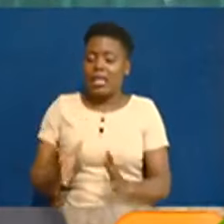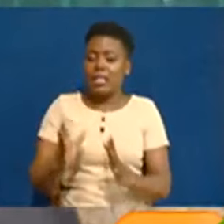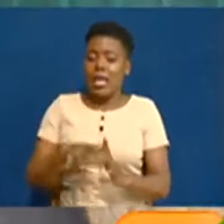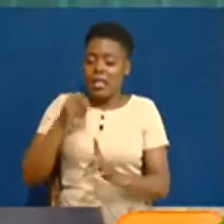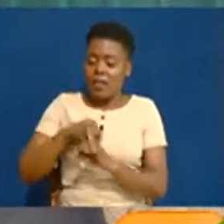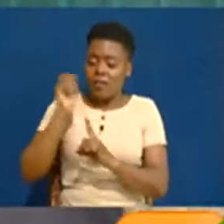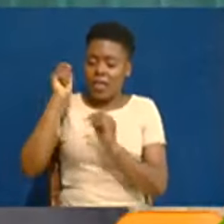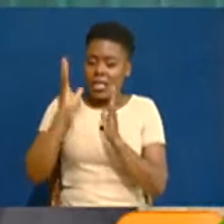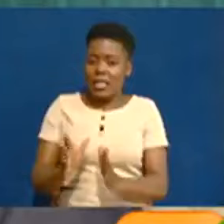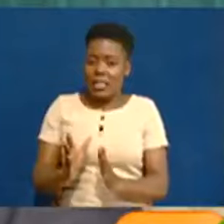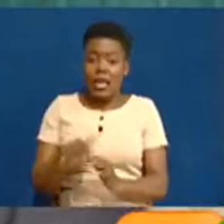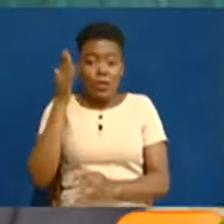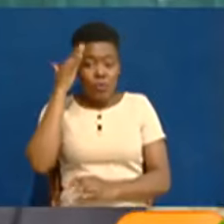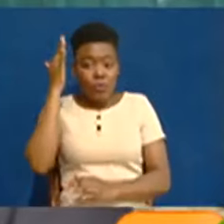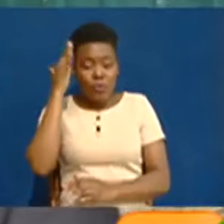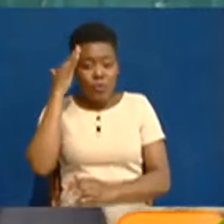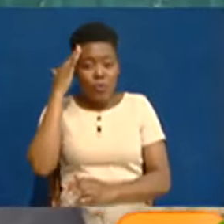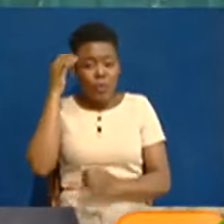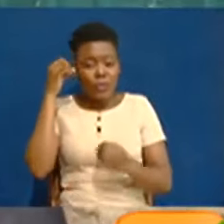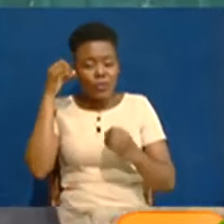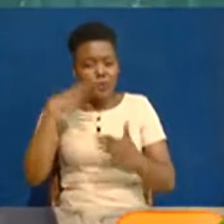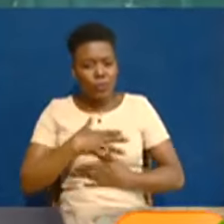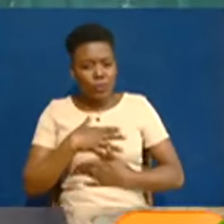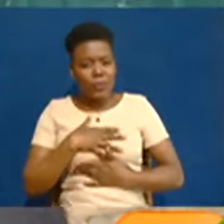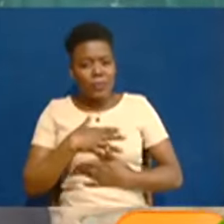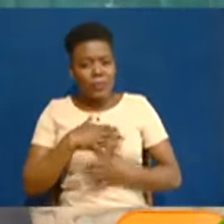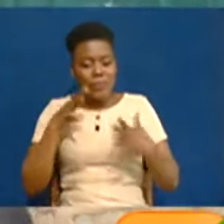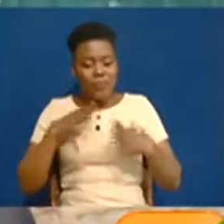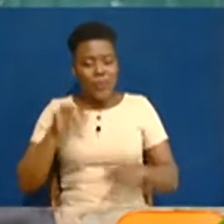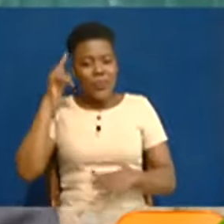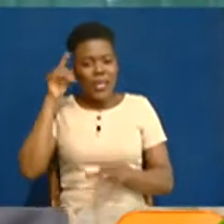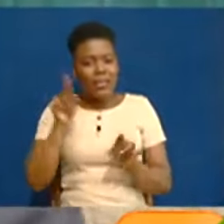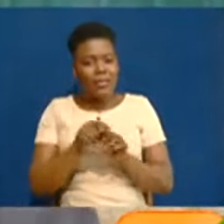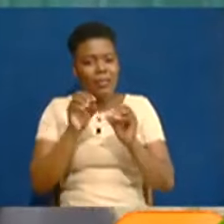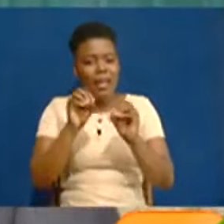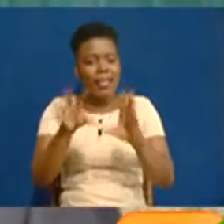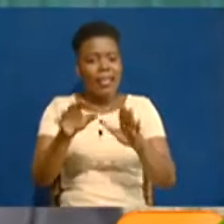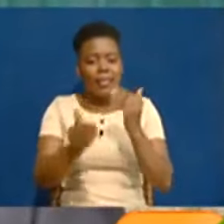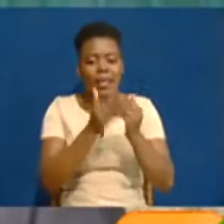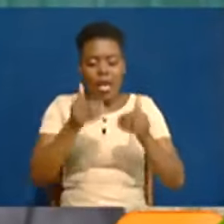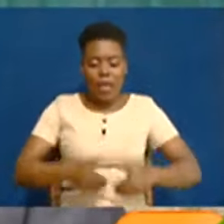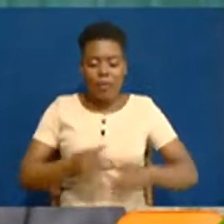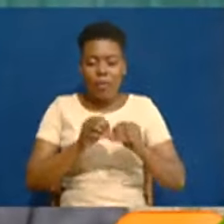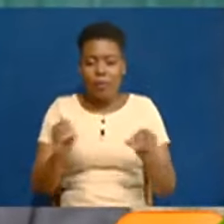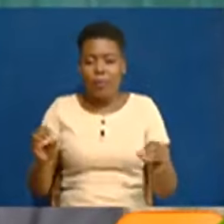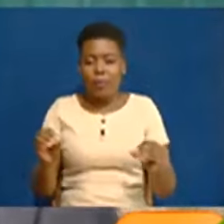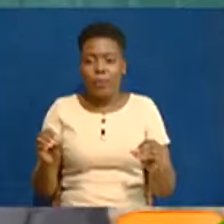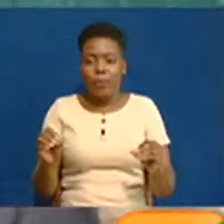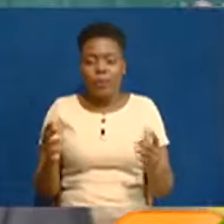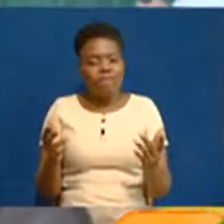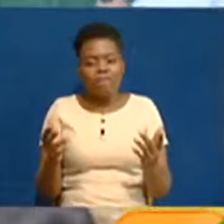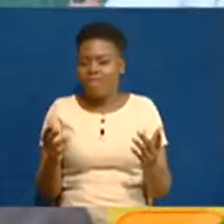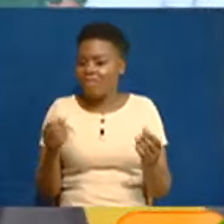conversations are deep listening to people who don't think like you, deep listening that is broad, that is